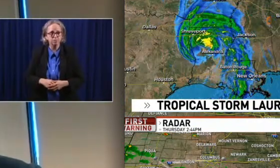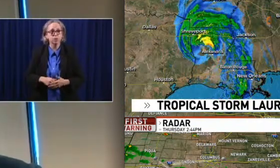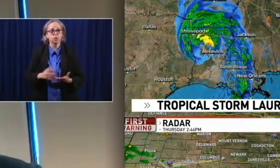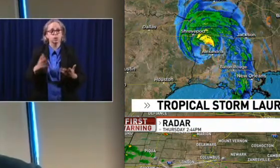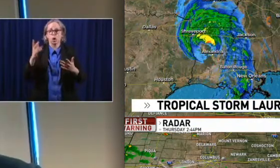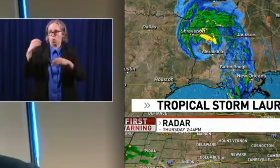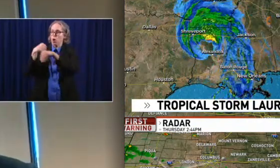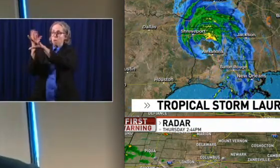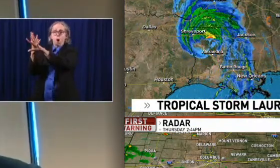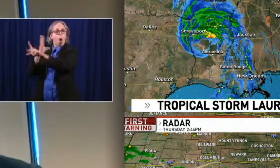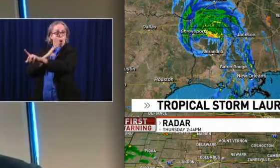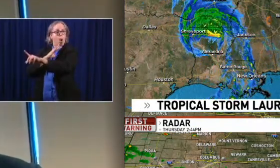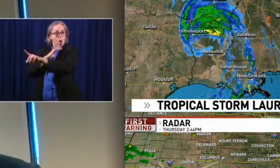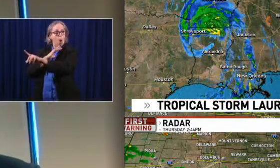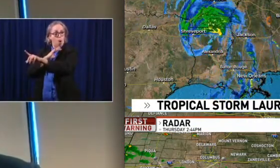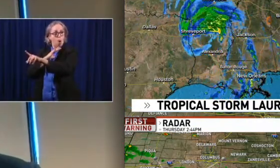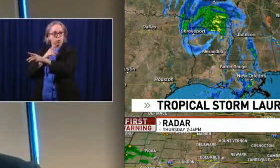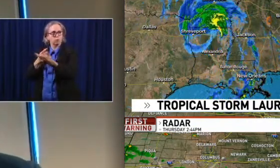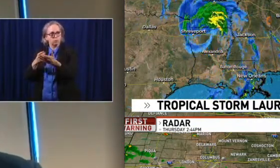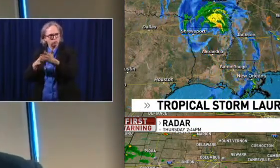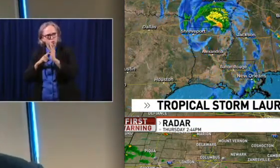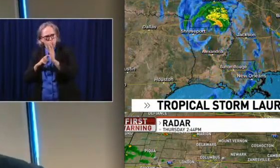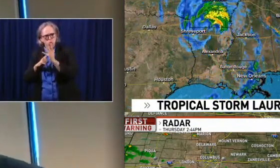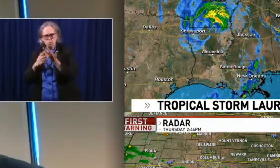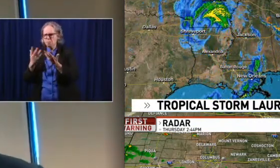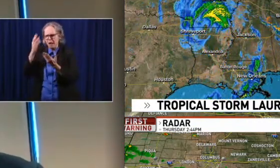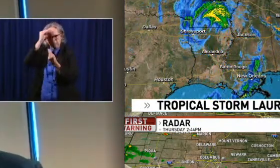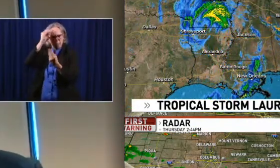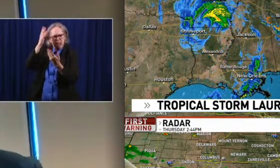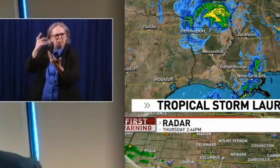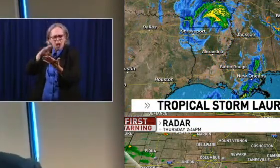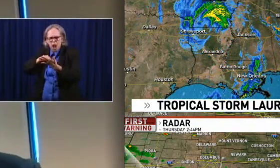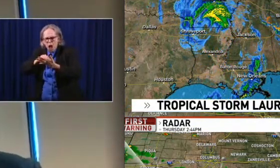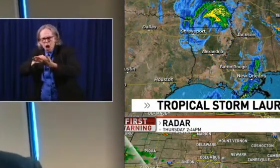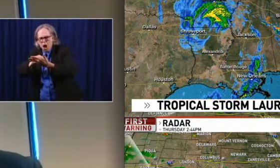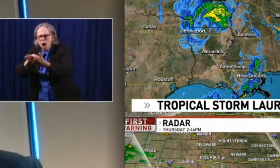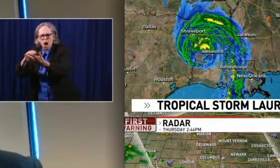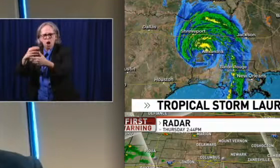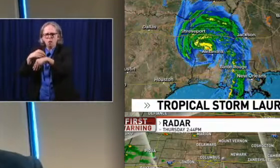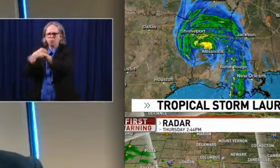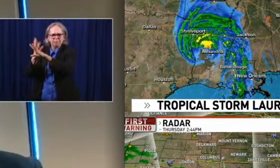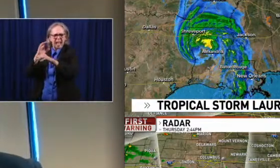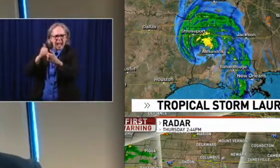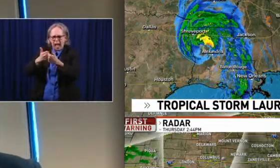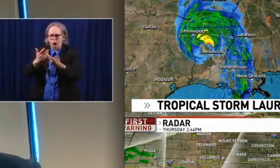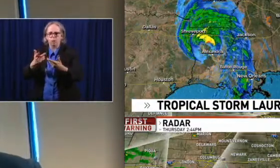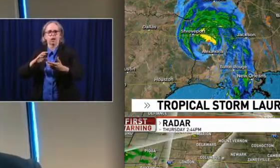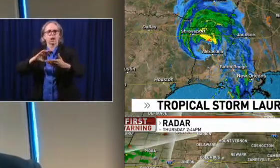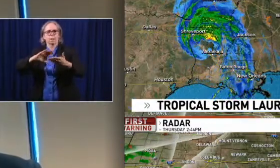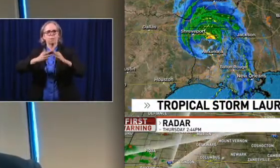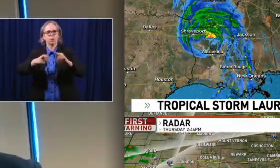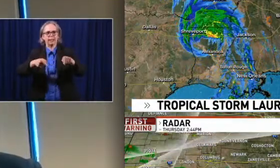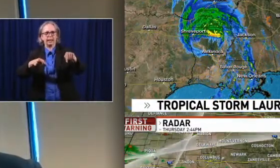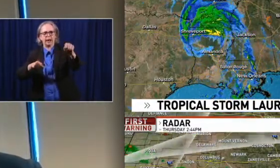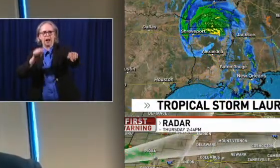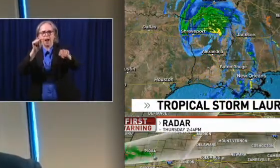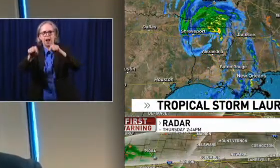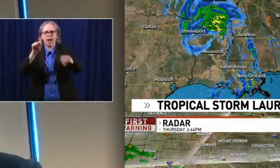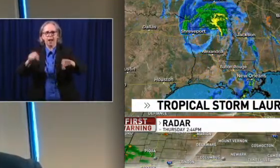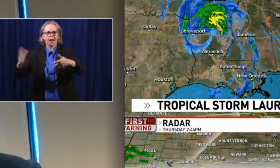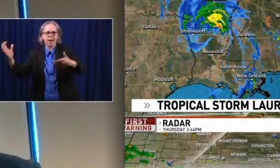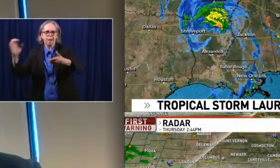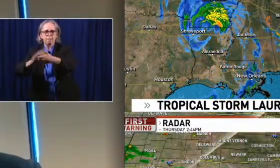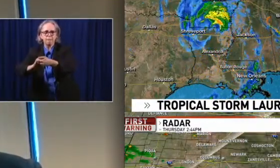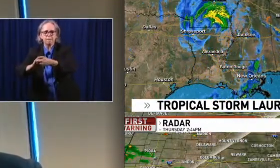hands-on and more community located centers like job hubs